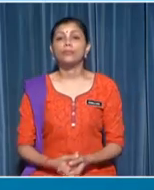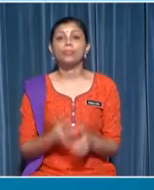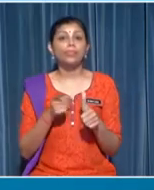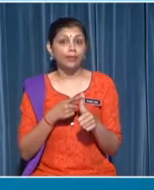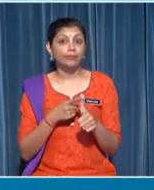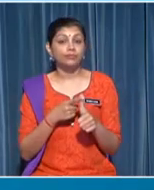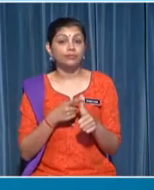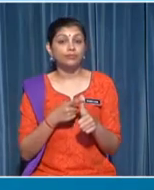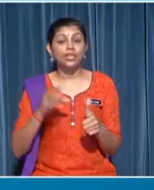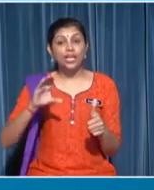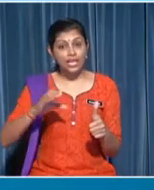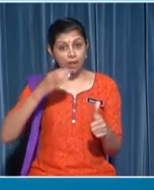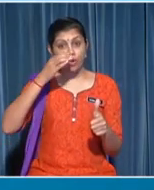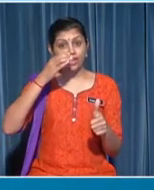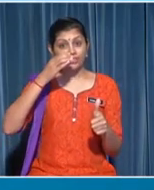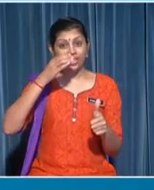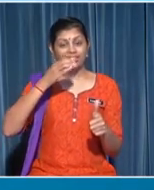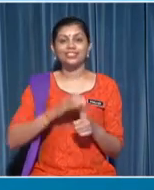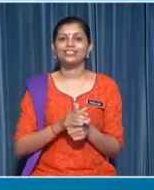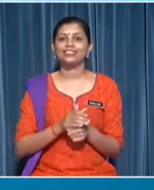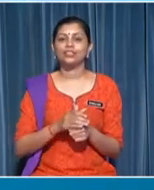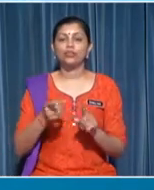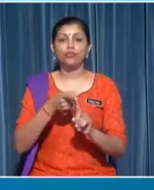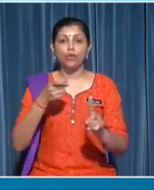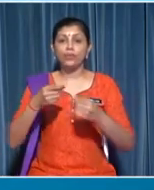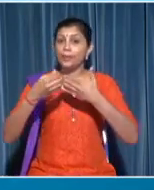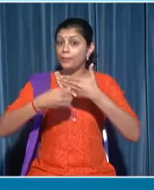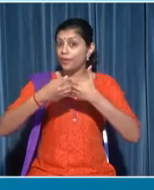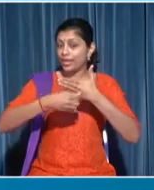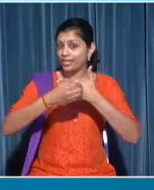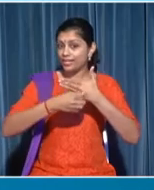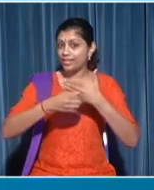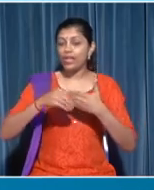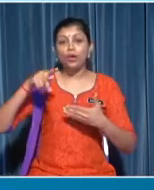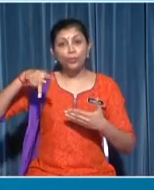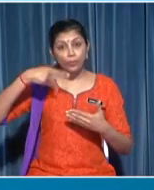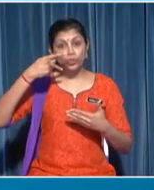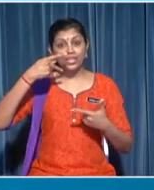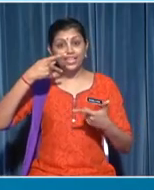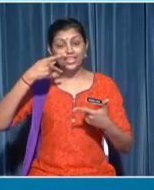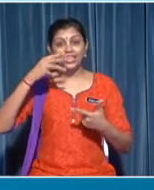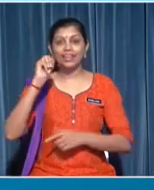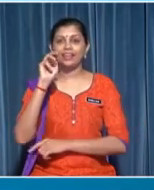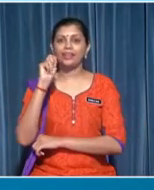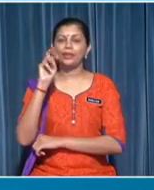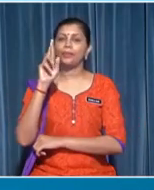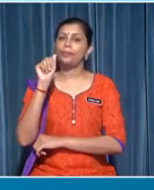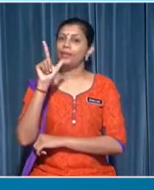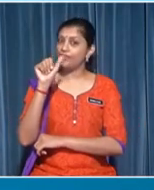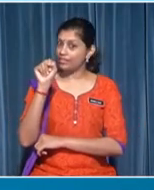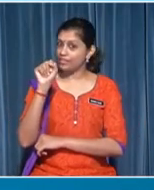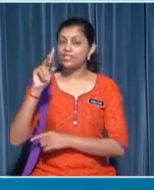Yes, carbohydrate from the pizza bread, protein, minerals,